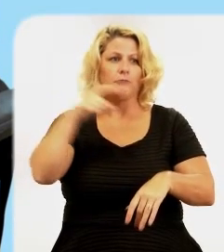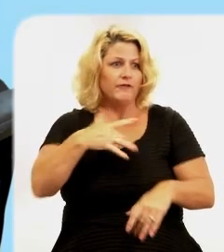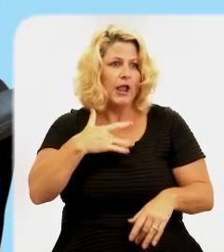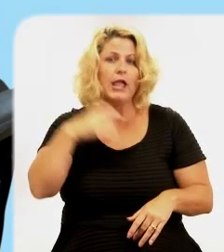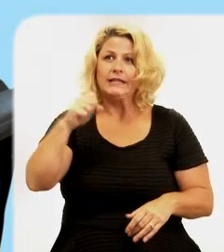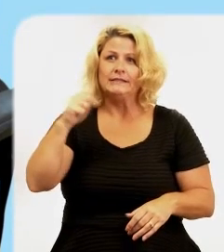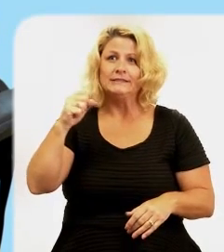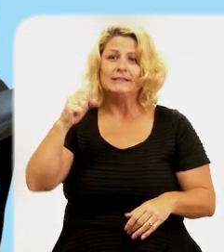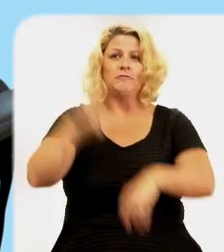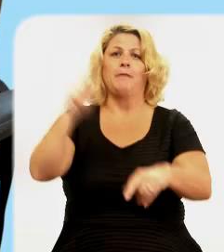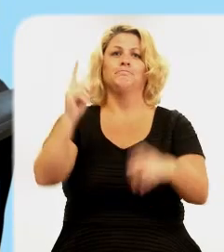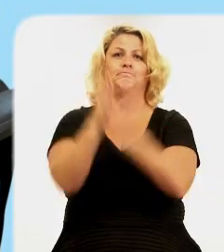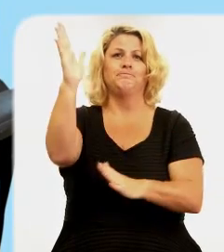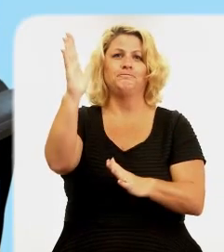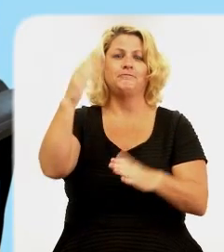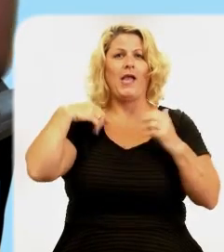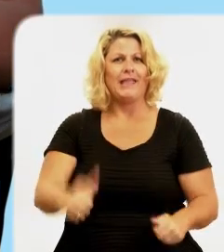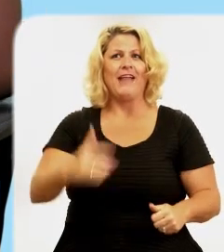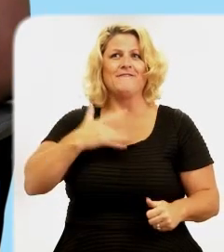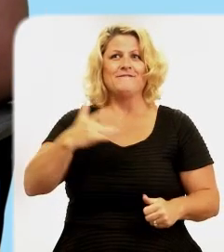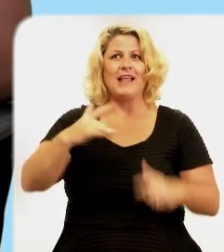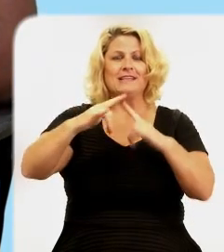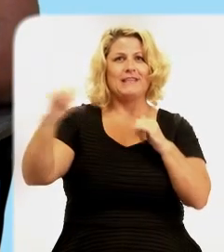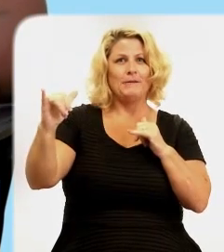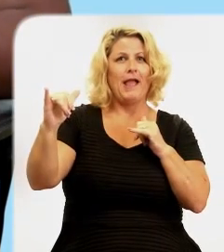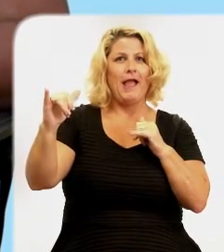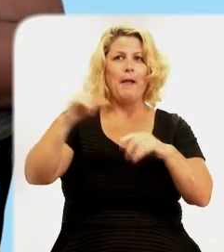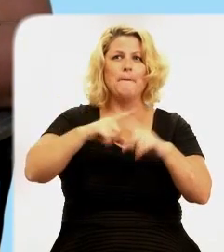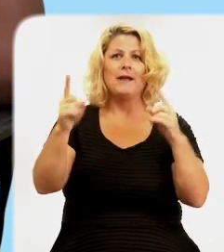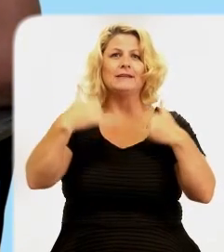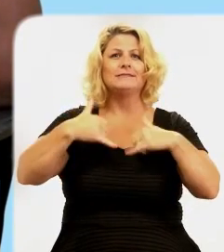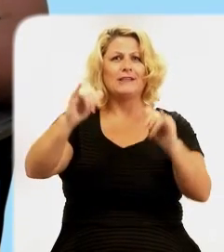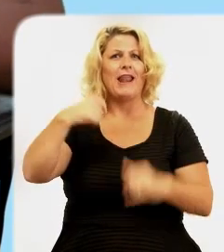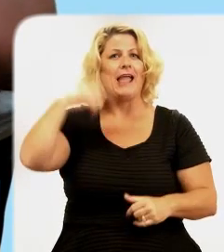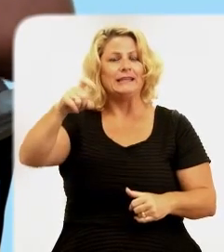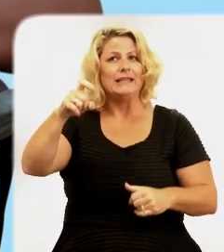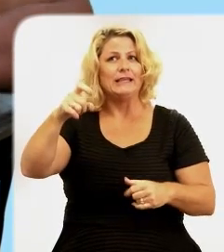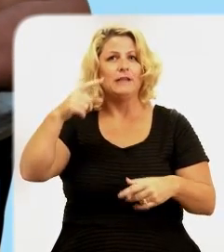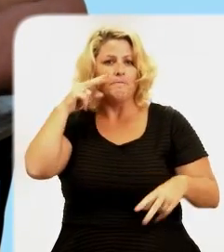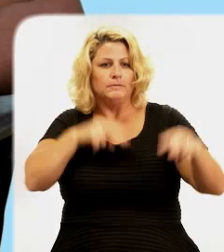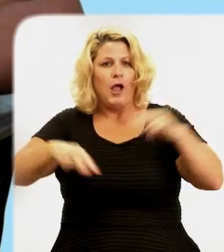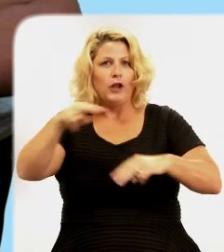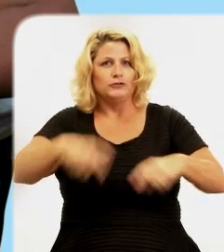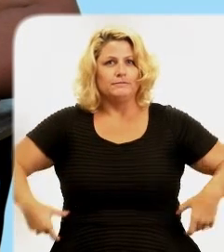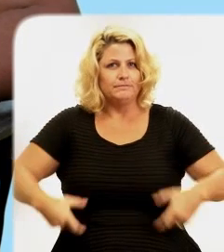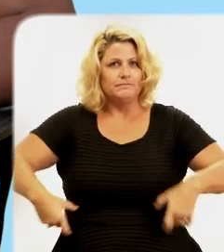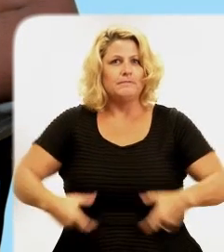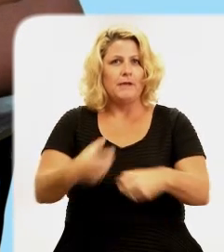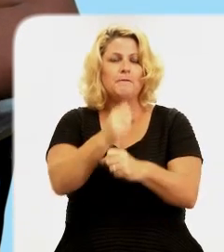I'm like, "Yeah, it's time to go." So it was cool that I could feel it at the same time, but I still needed that monitoring